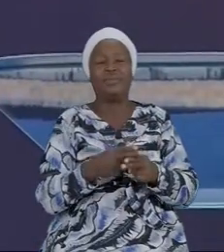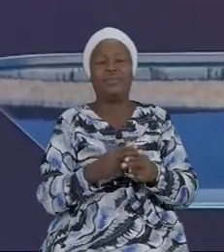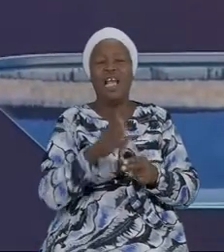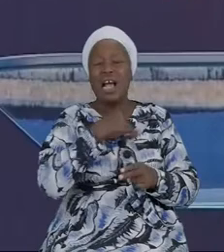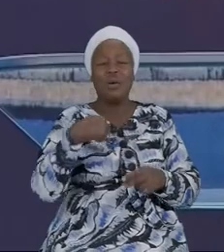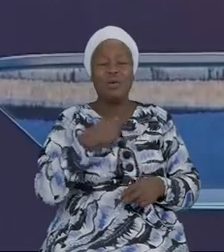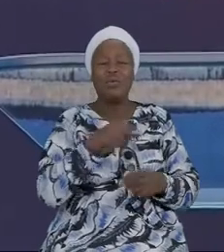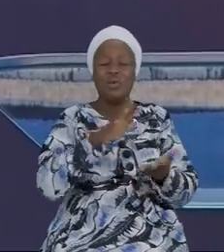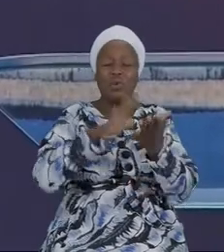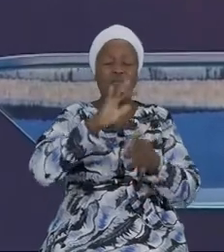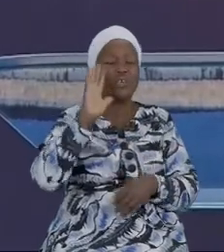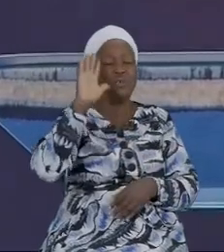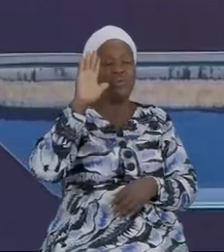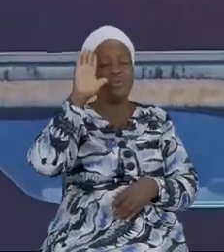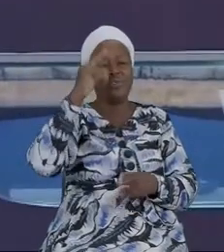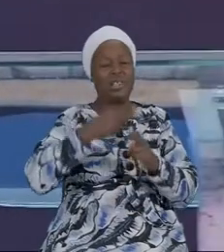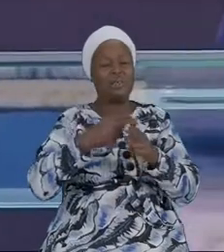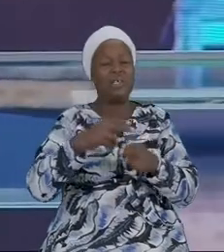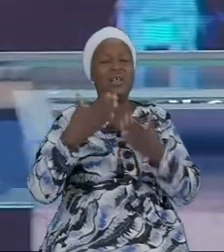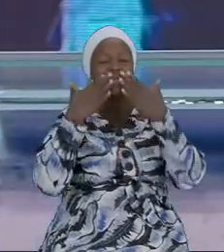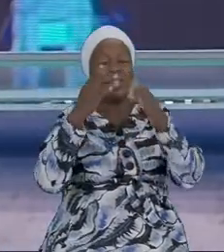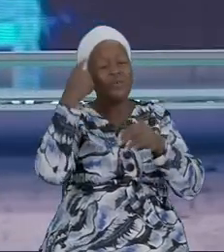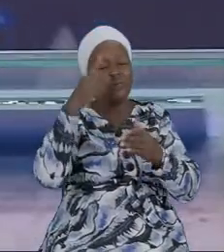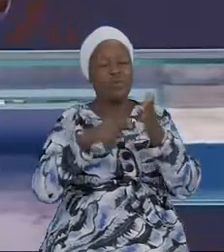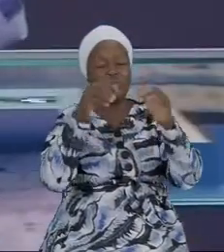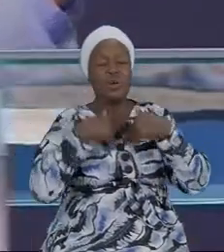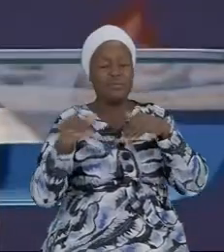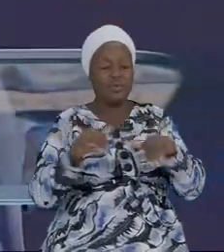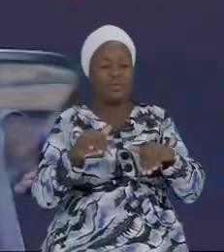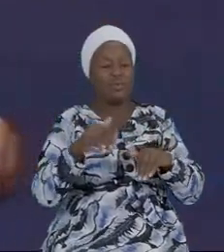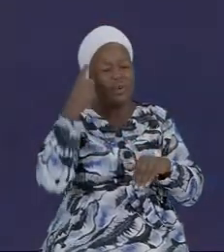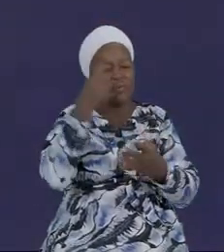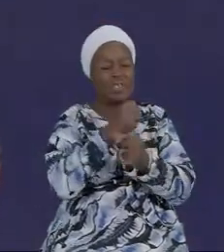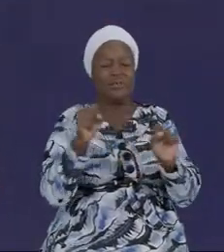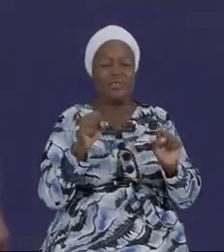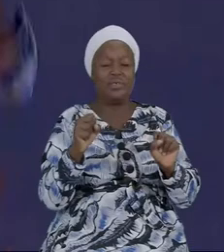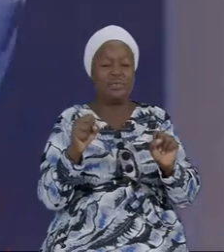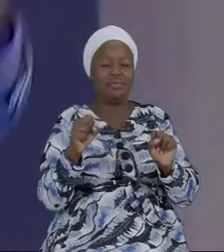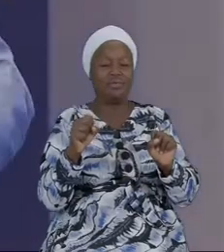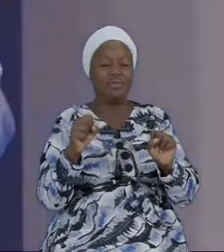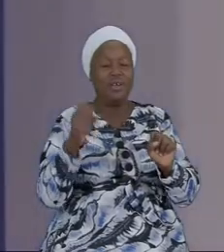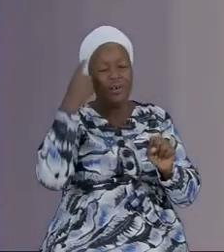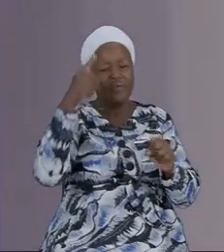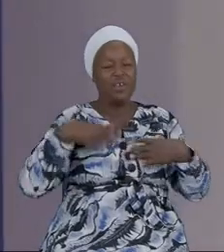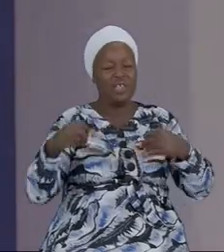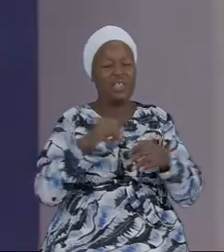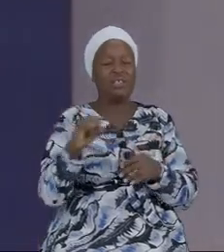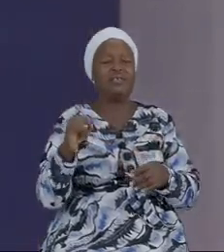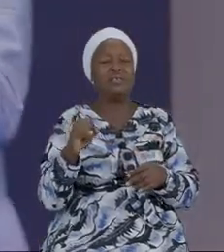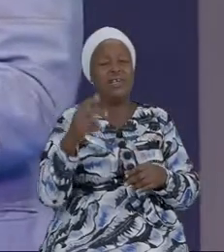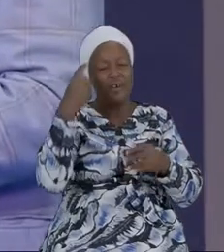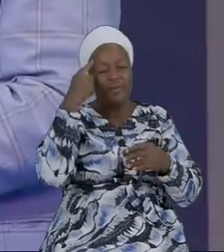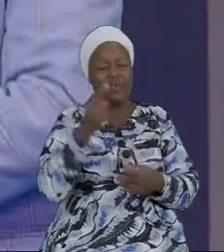and we glorify you. Thank you for what you have done, for salvation, for healing,